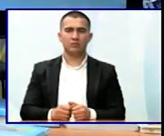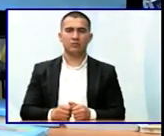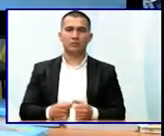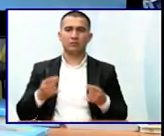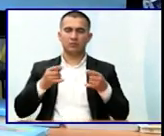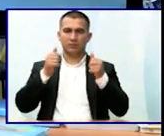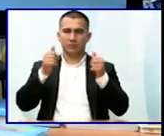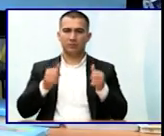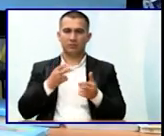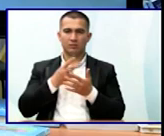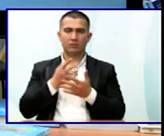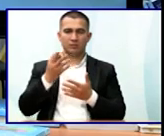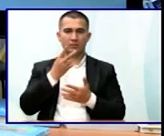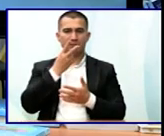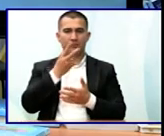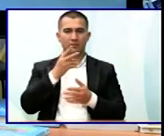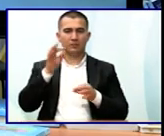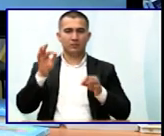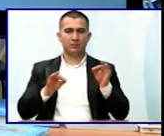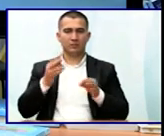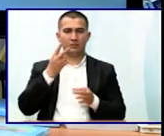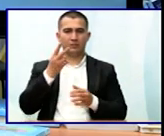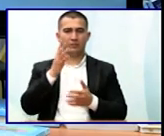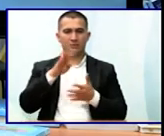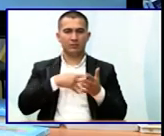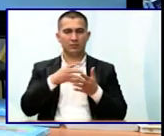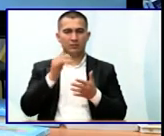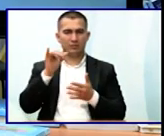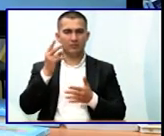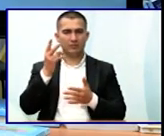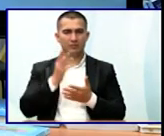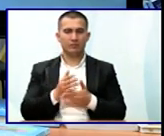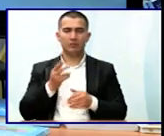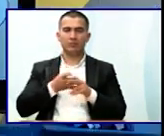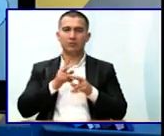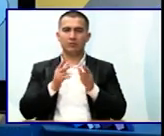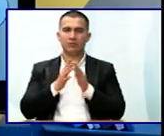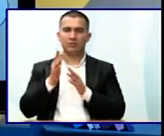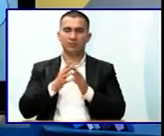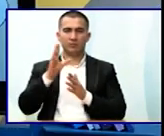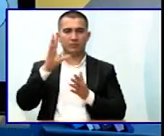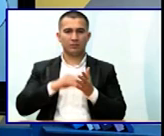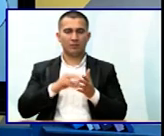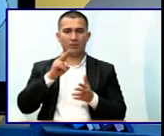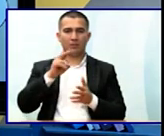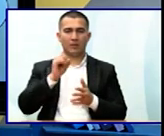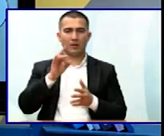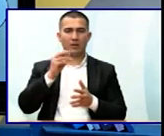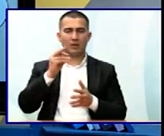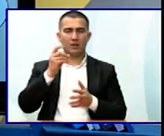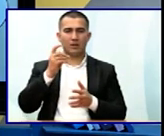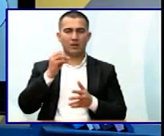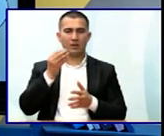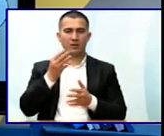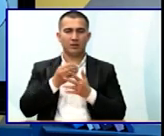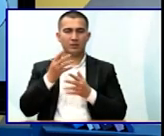Ekranda ikkita chizma ko'rsatilgan. Chizmalardagi o'simliklar parxish usulda ko'payishi